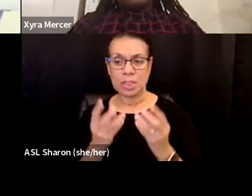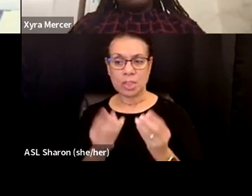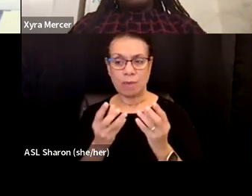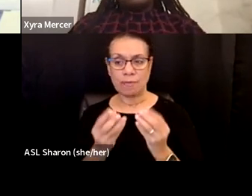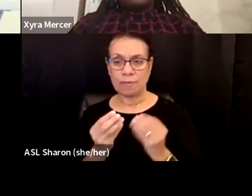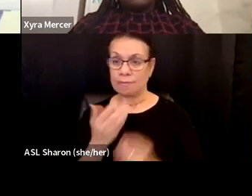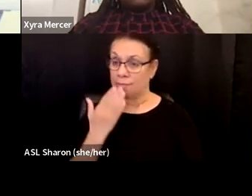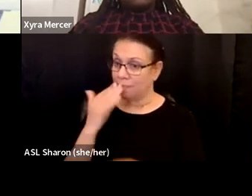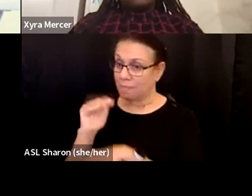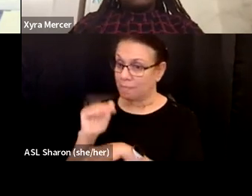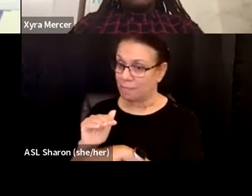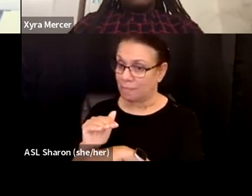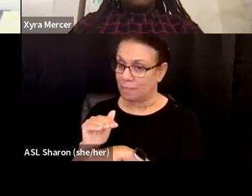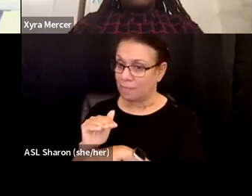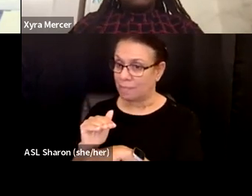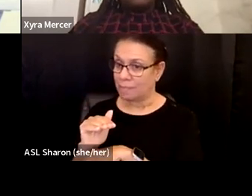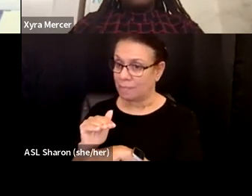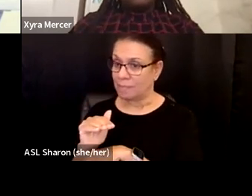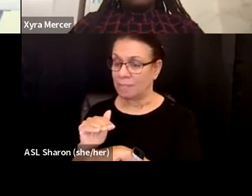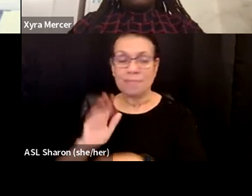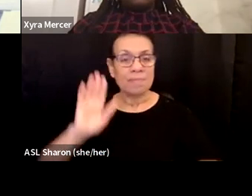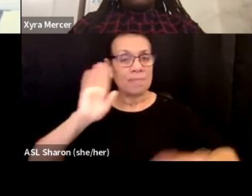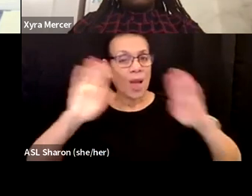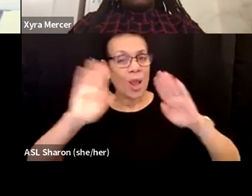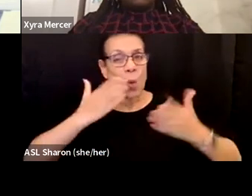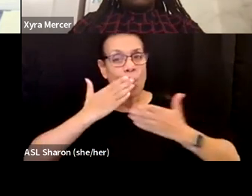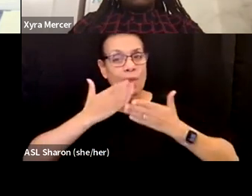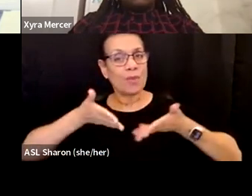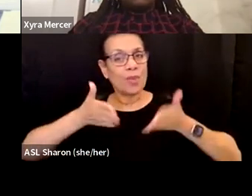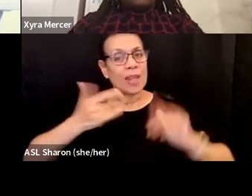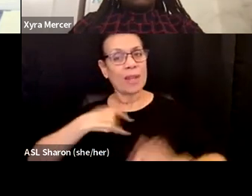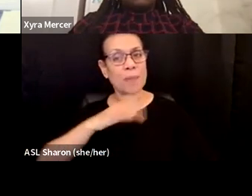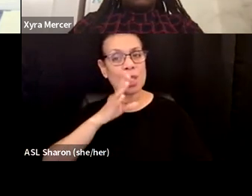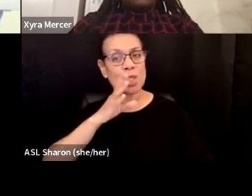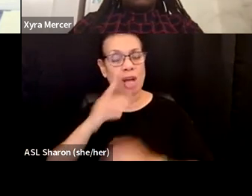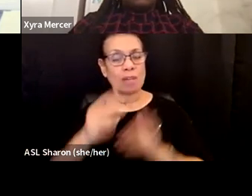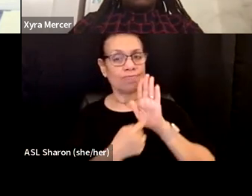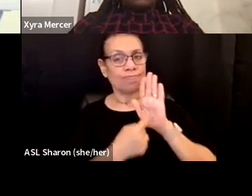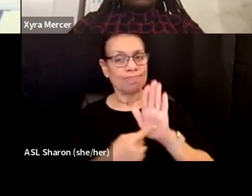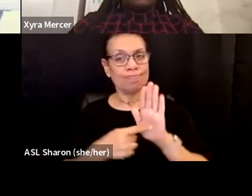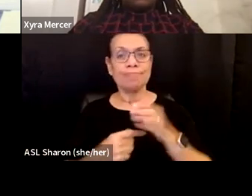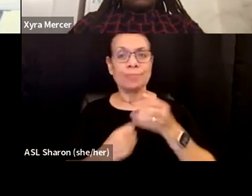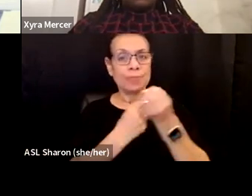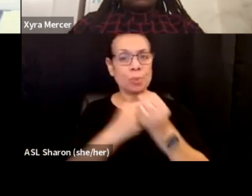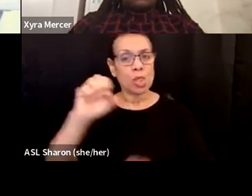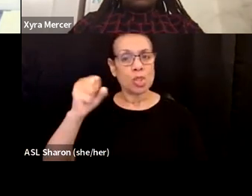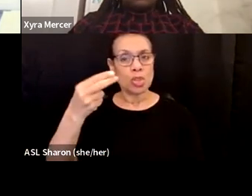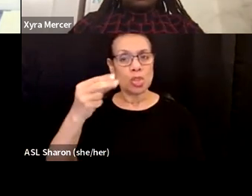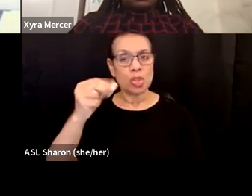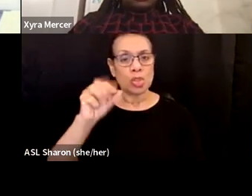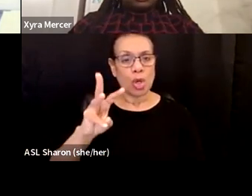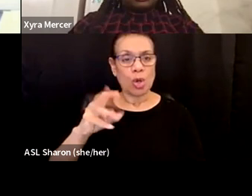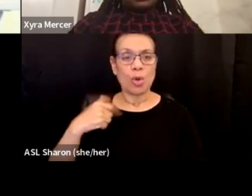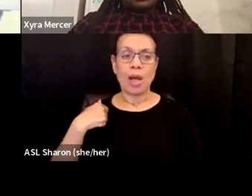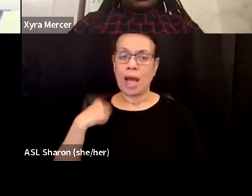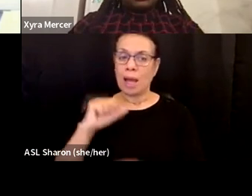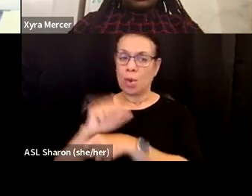good evening good evening hello thank you for allowing me to speak on behalf of the show this evening my name is oneeda casado and i've